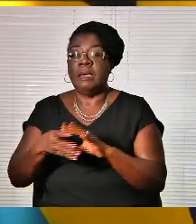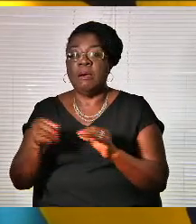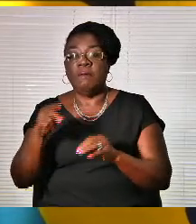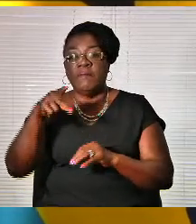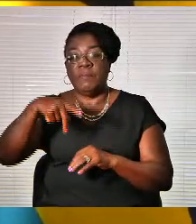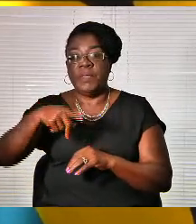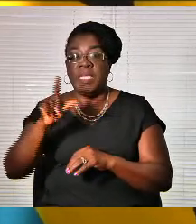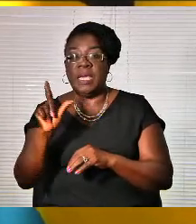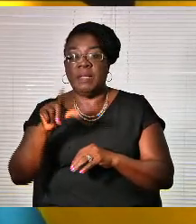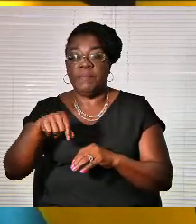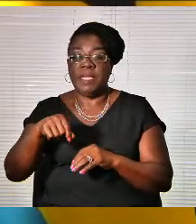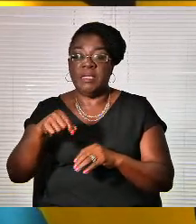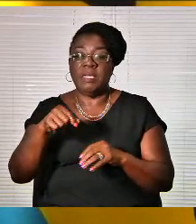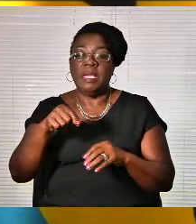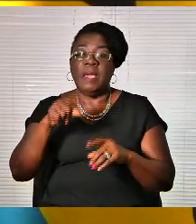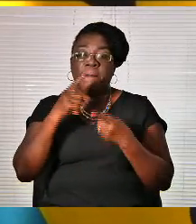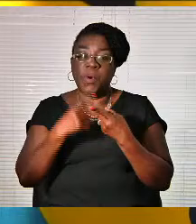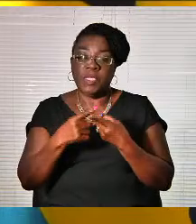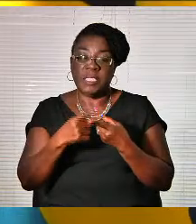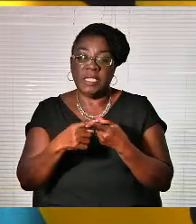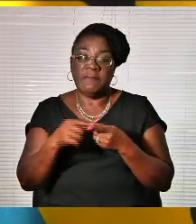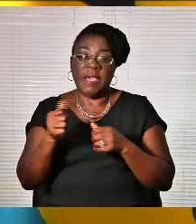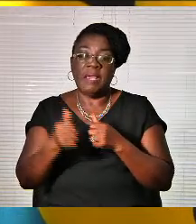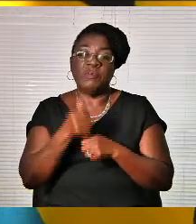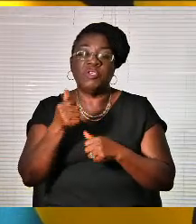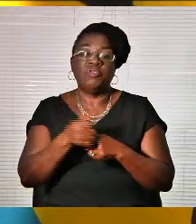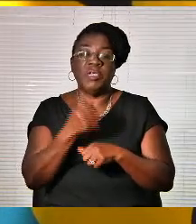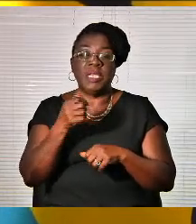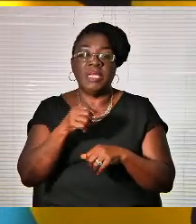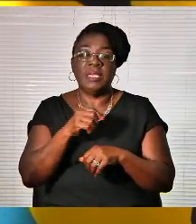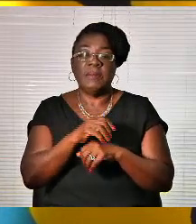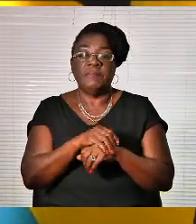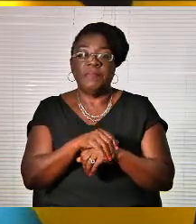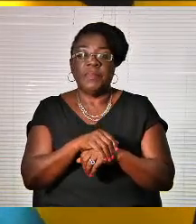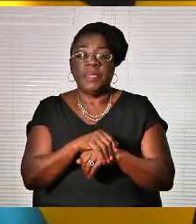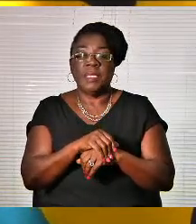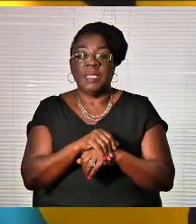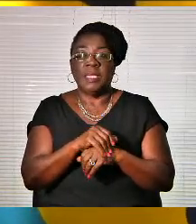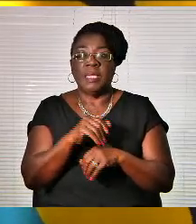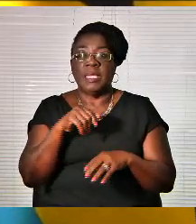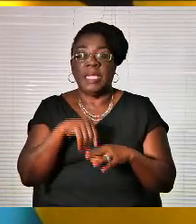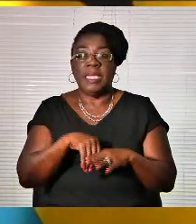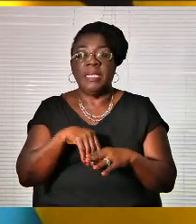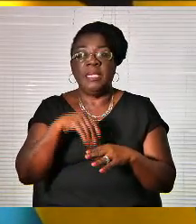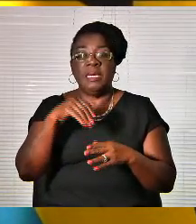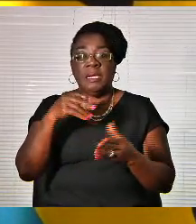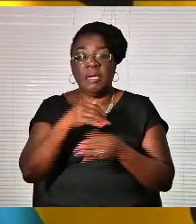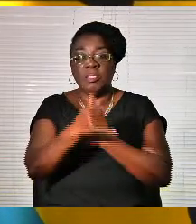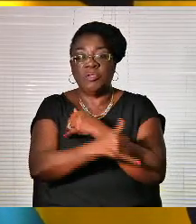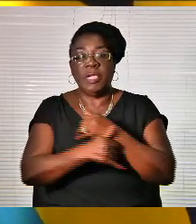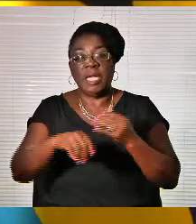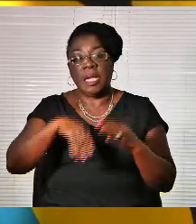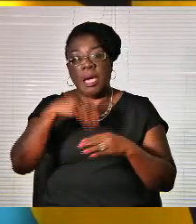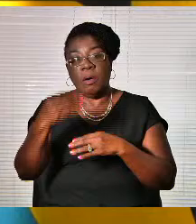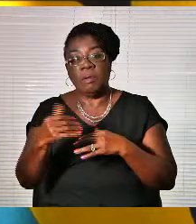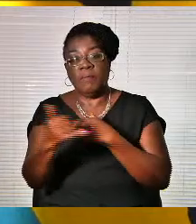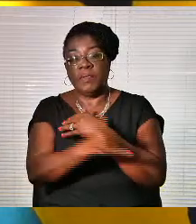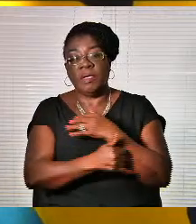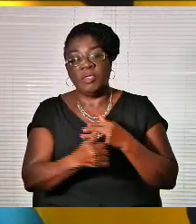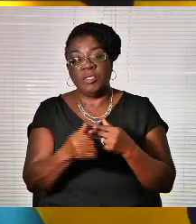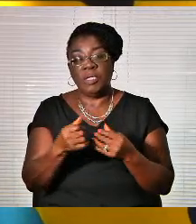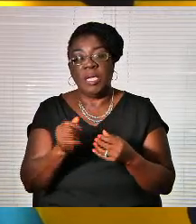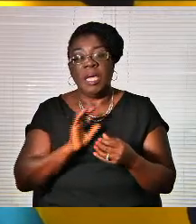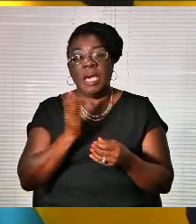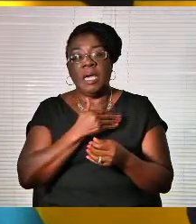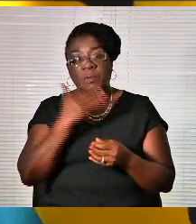had tested positive for COVID and was treated at PMH inside the country and outside of the country. And we do know